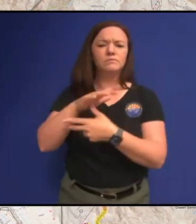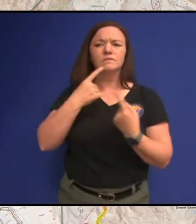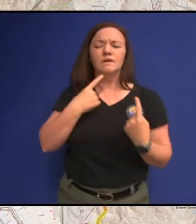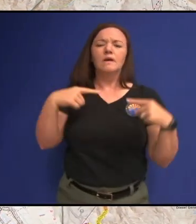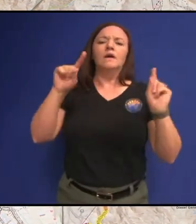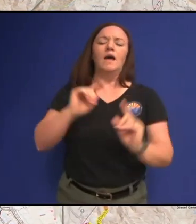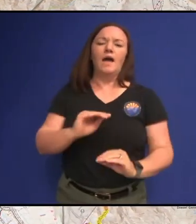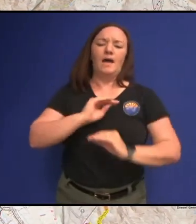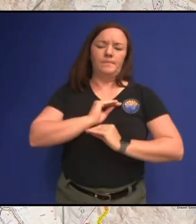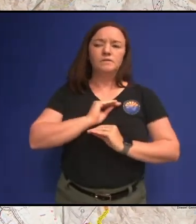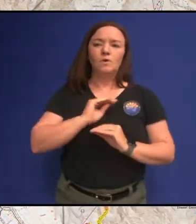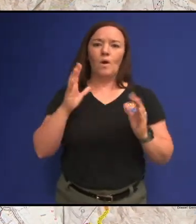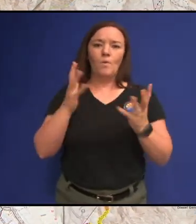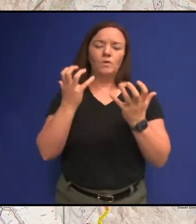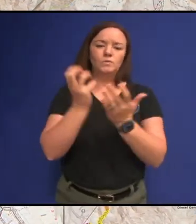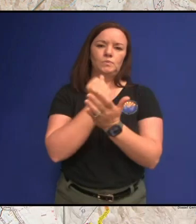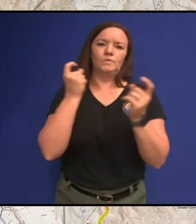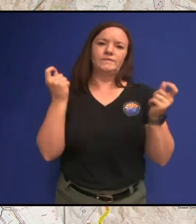to celebrate that before